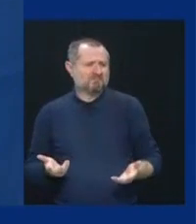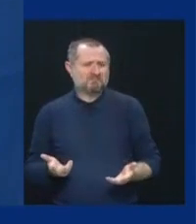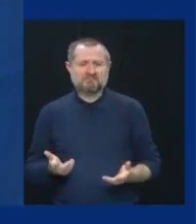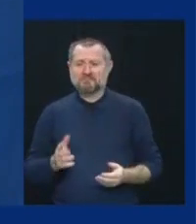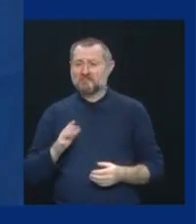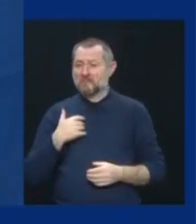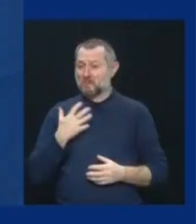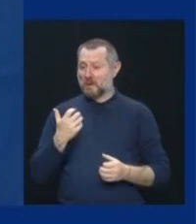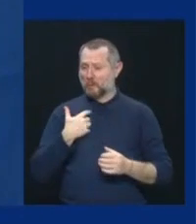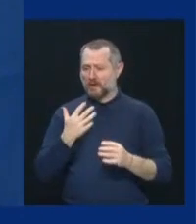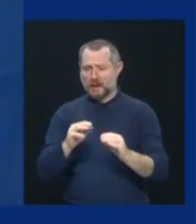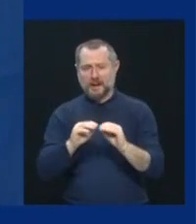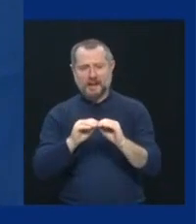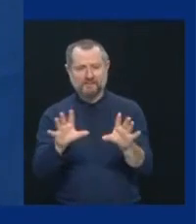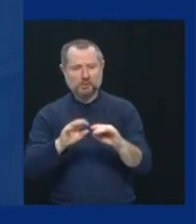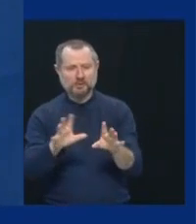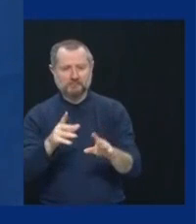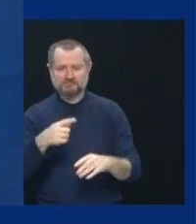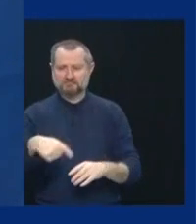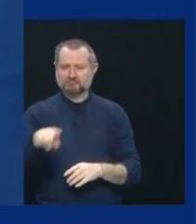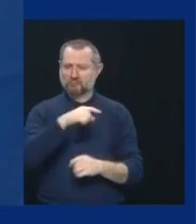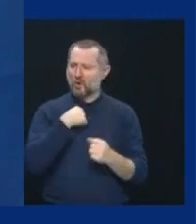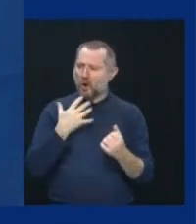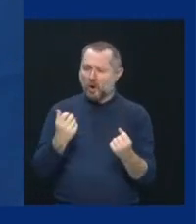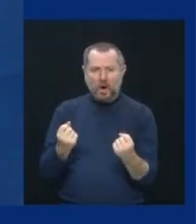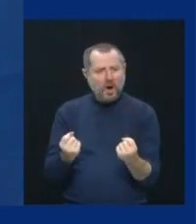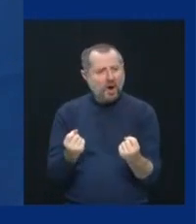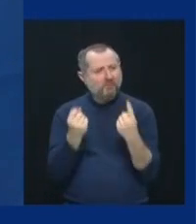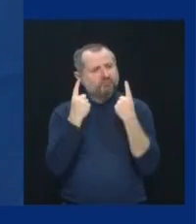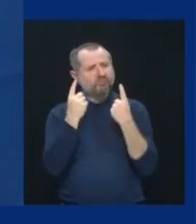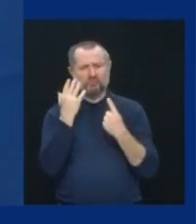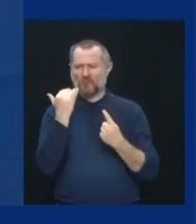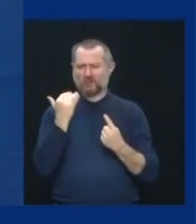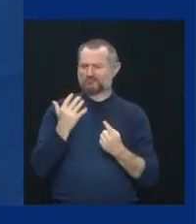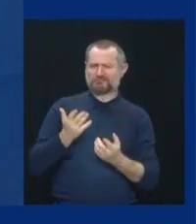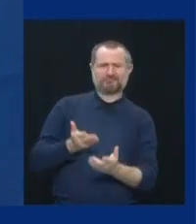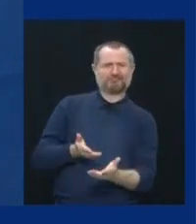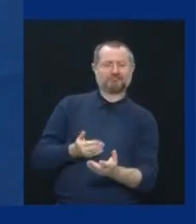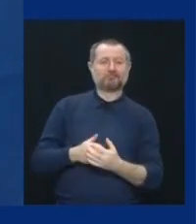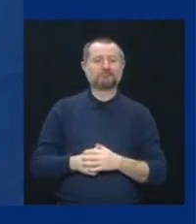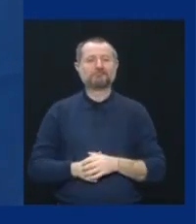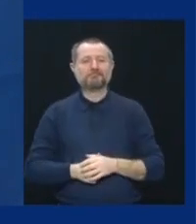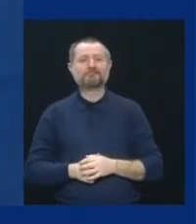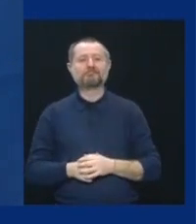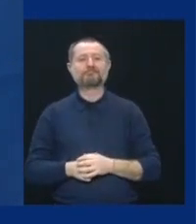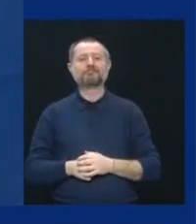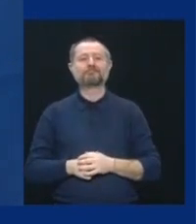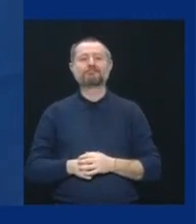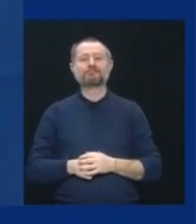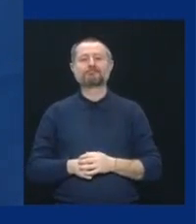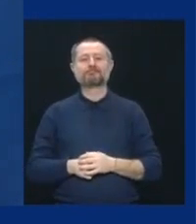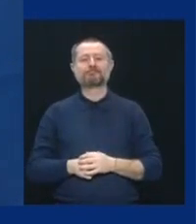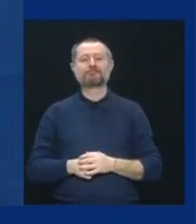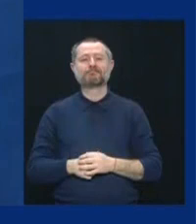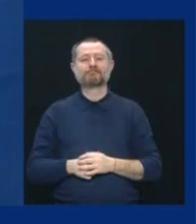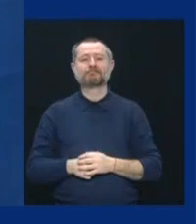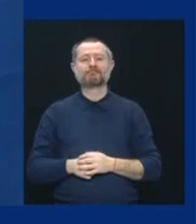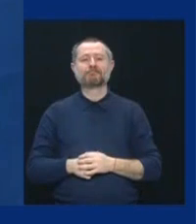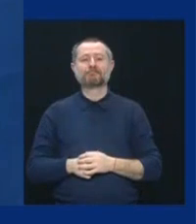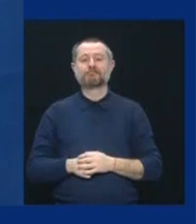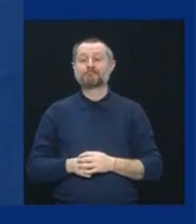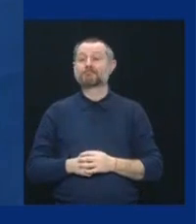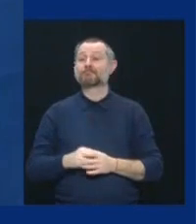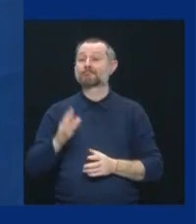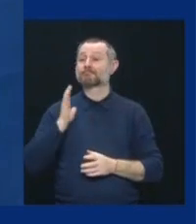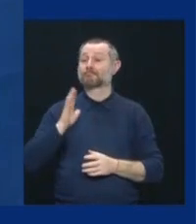sure people understand what's happening with the vaccinations. The Trump